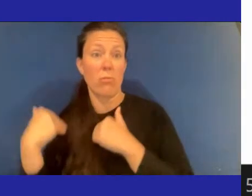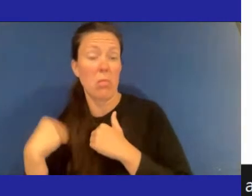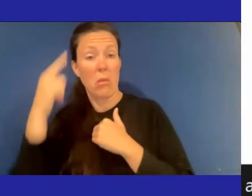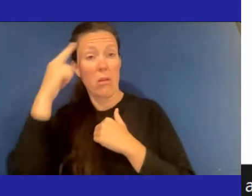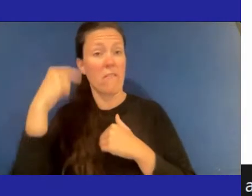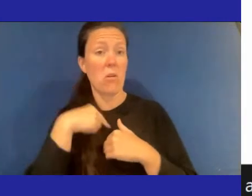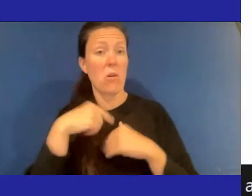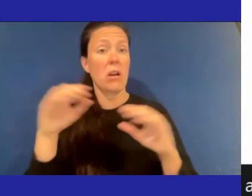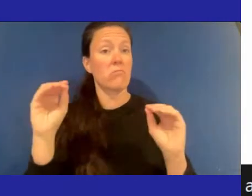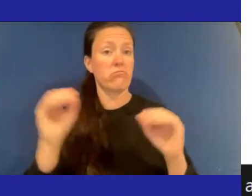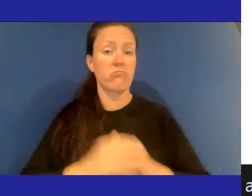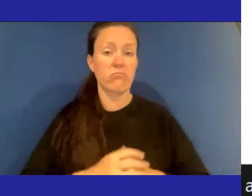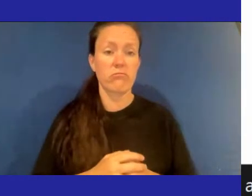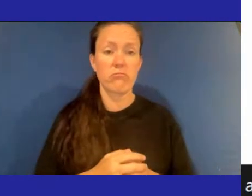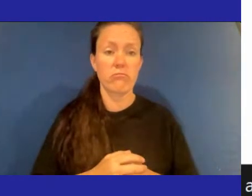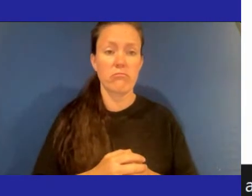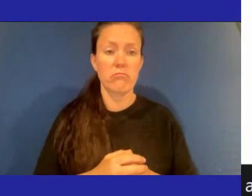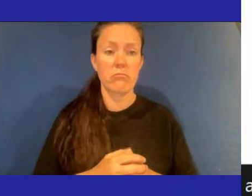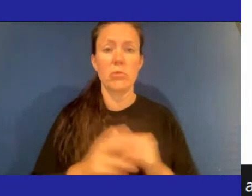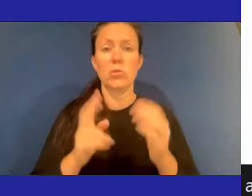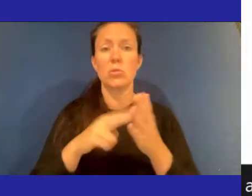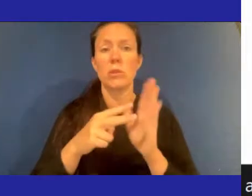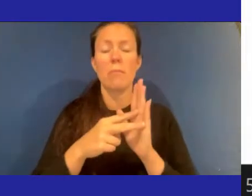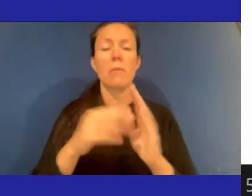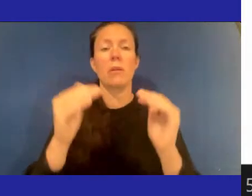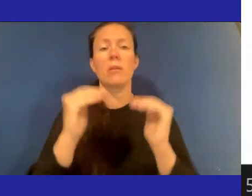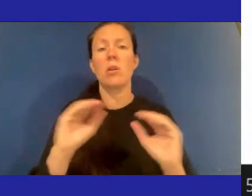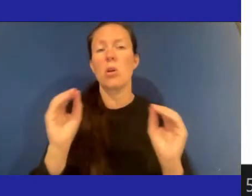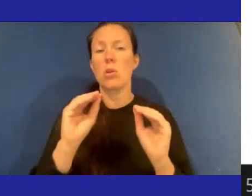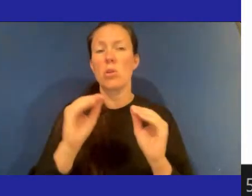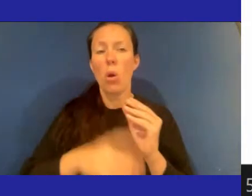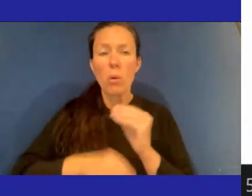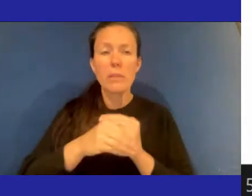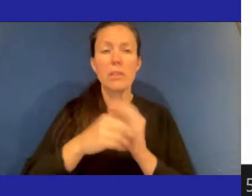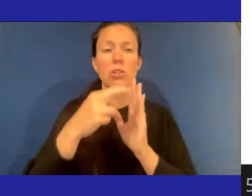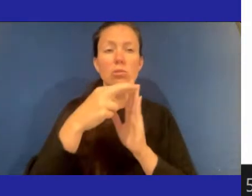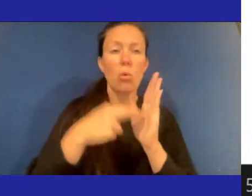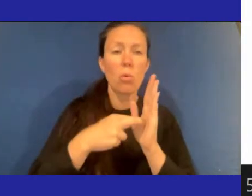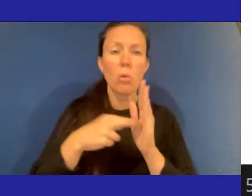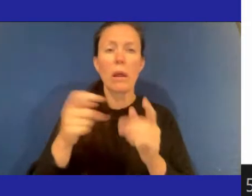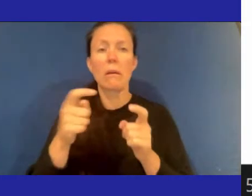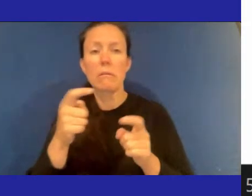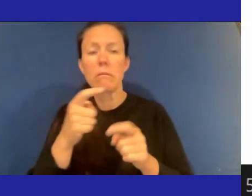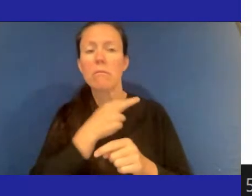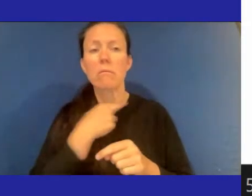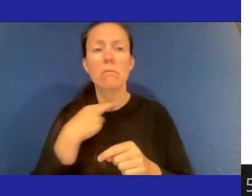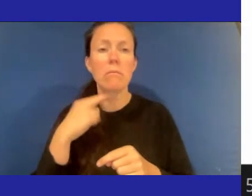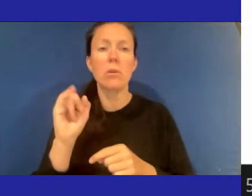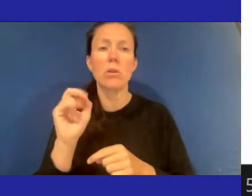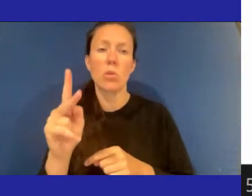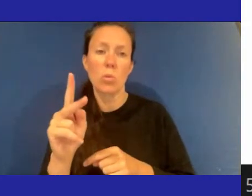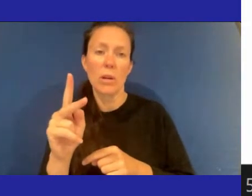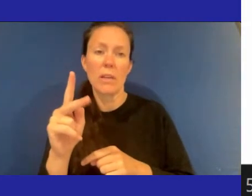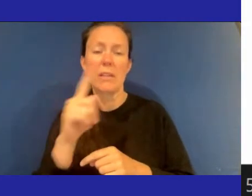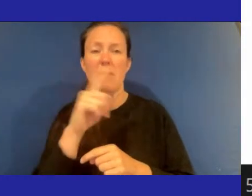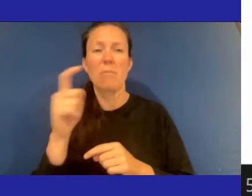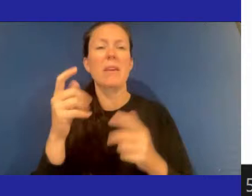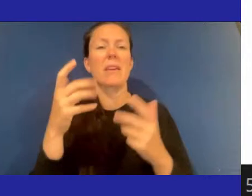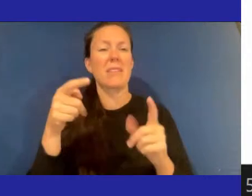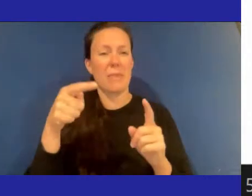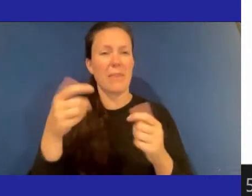holding the burden. There's no additional regulatory or malpractice risk because, again, we already indemnify all of these